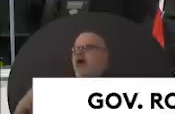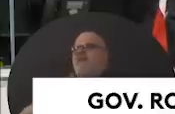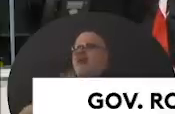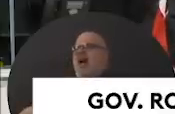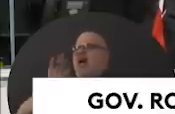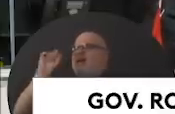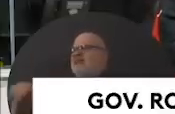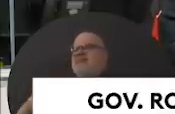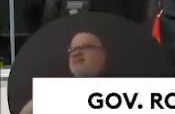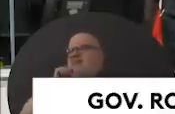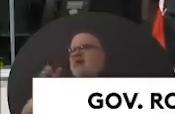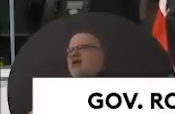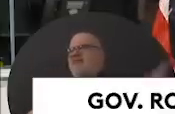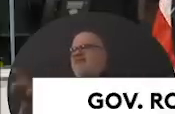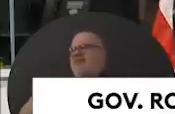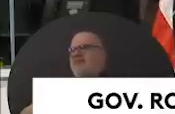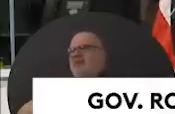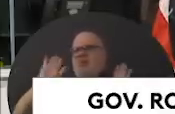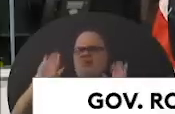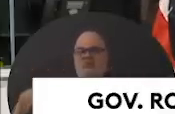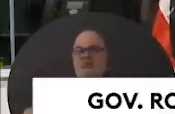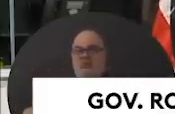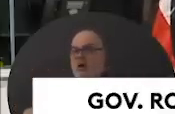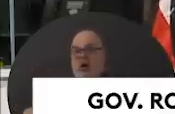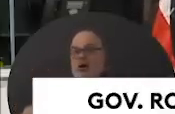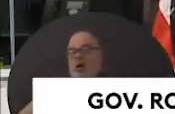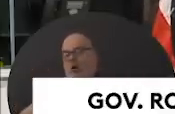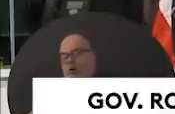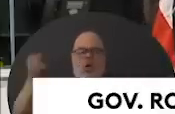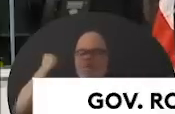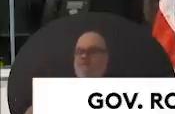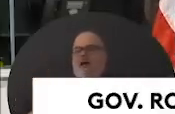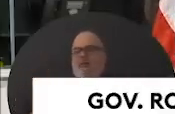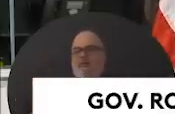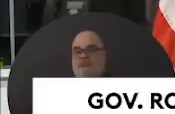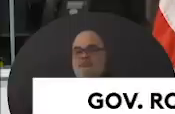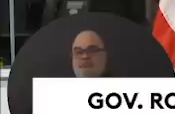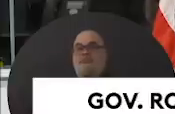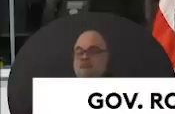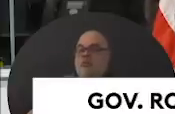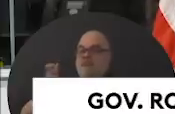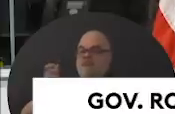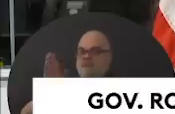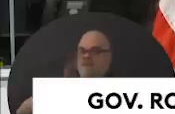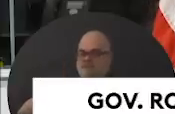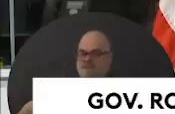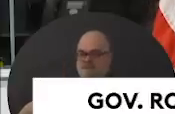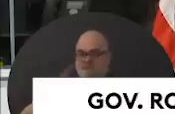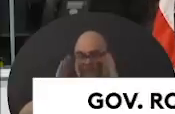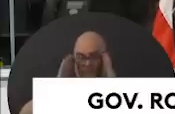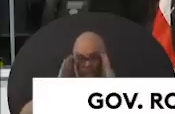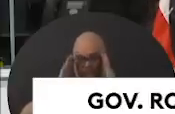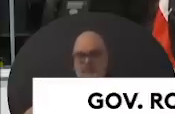somehow you don't have to make preparations, because the last thing we would want to see it start to really bear east quickly, and then have folks who are not prepared.